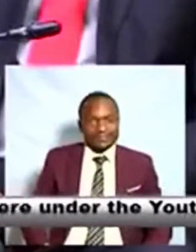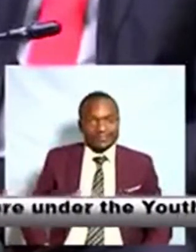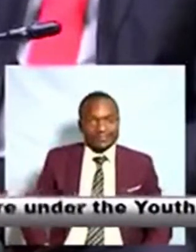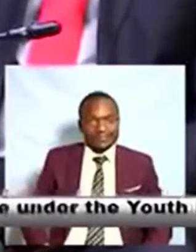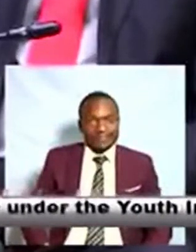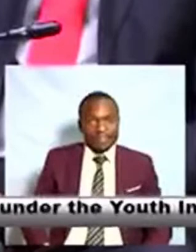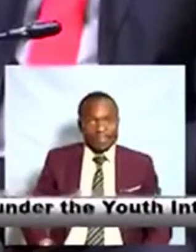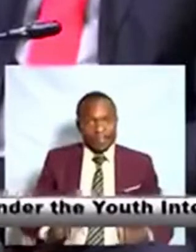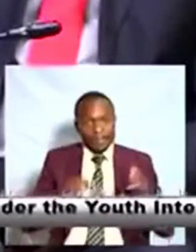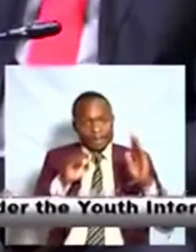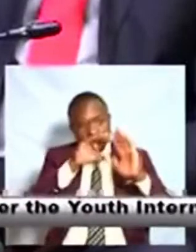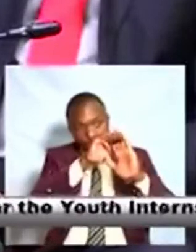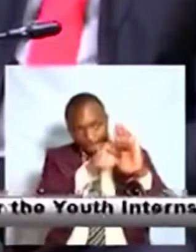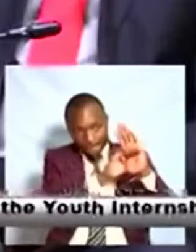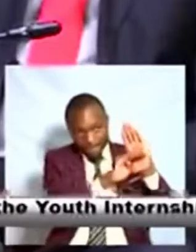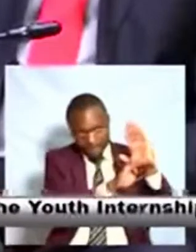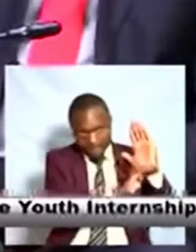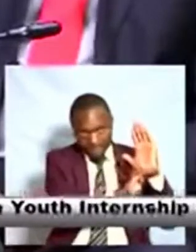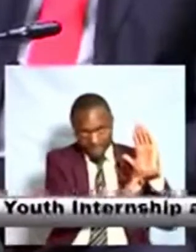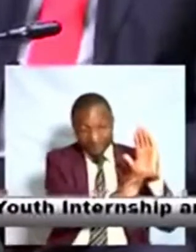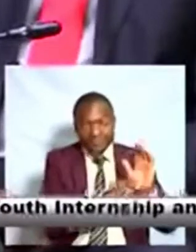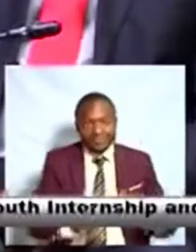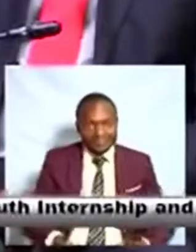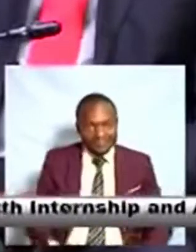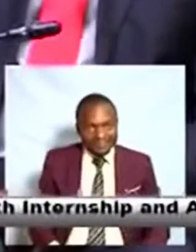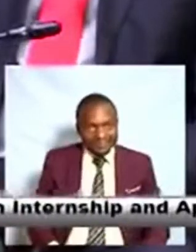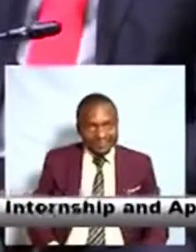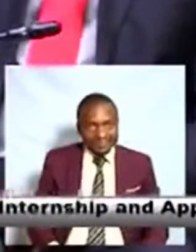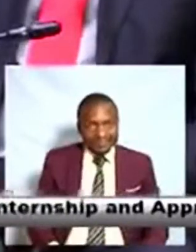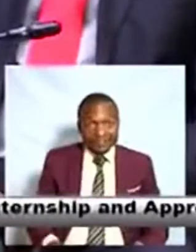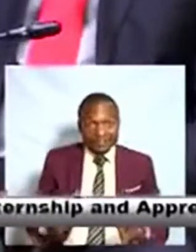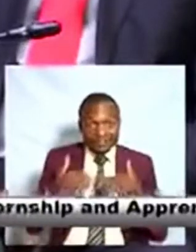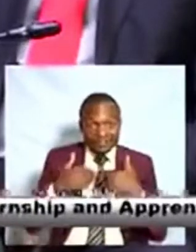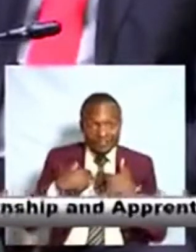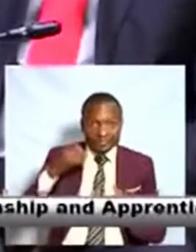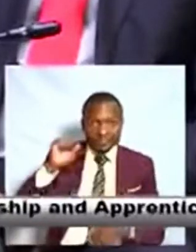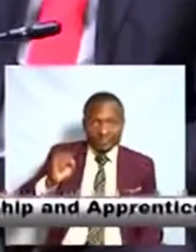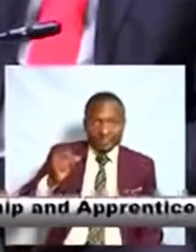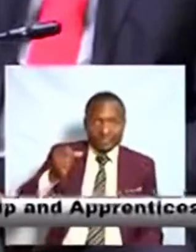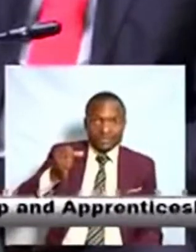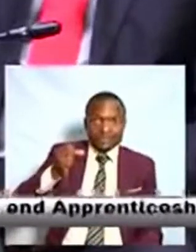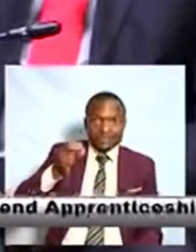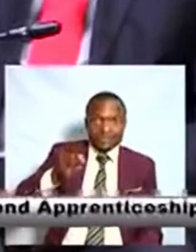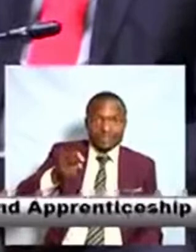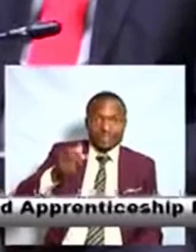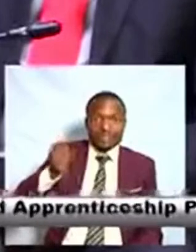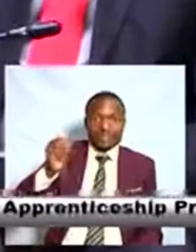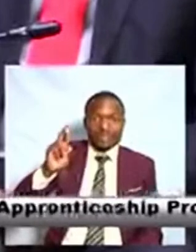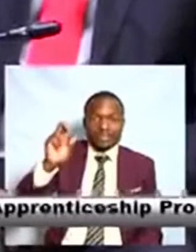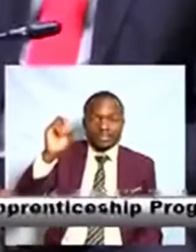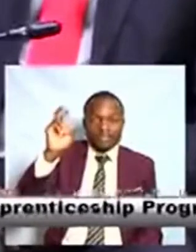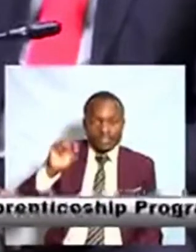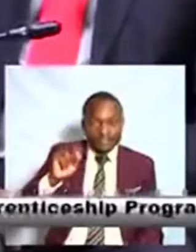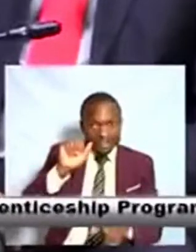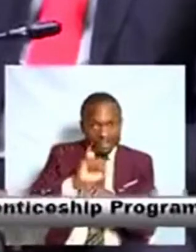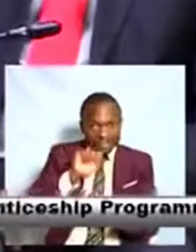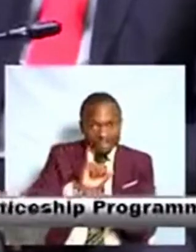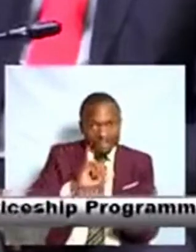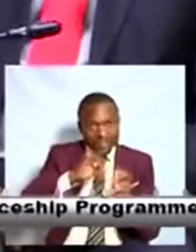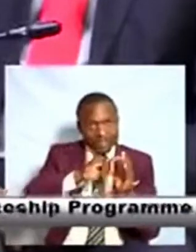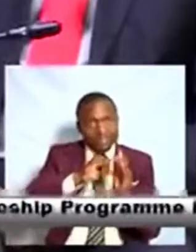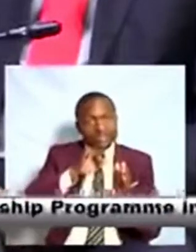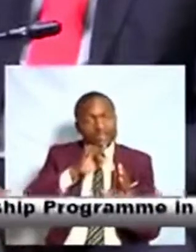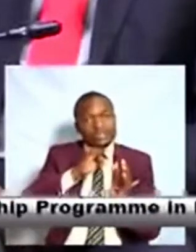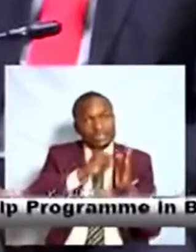and broken down as follows. We have Shalon Chevere, who worked between January to